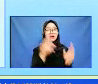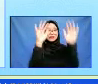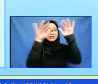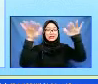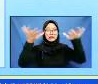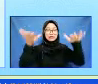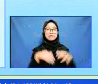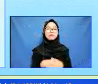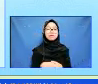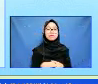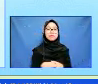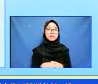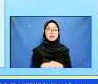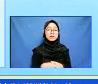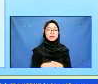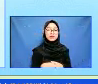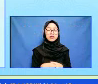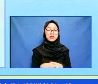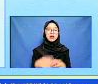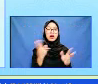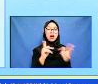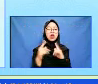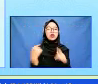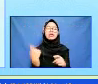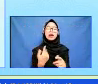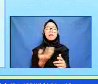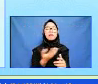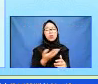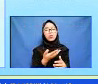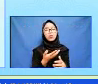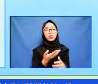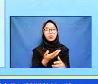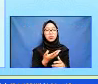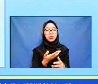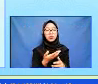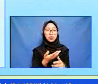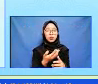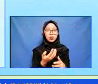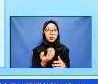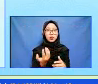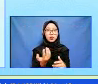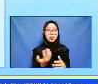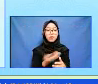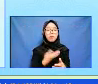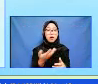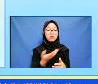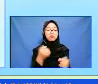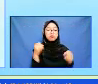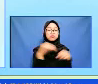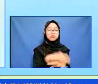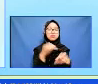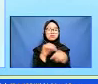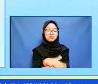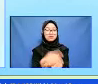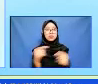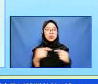implement the climate approach to them, so we have the open space and